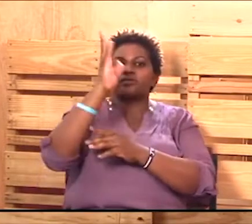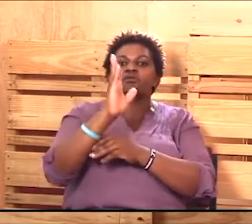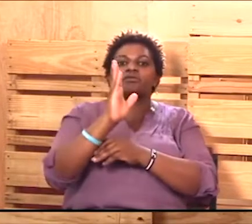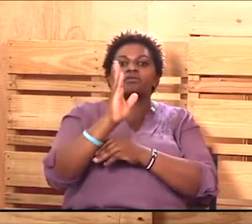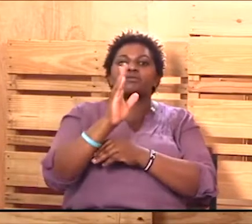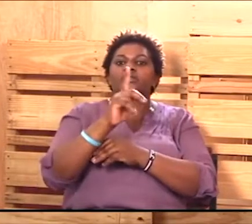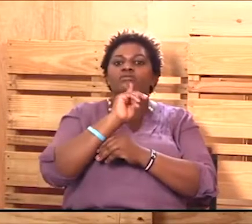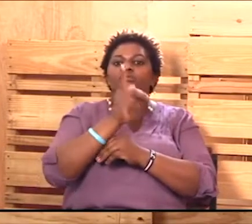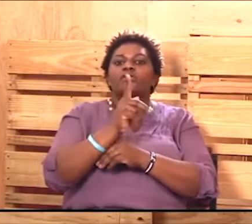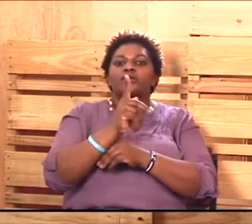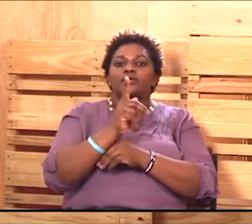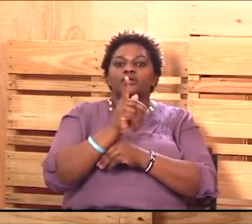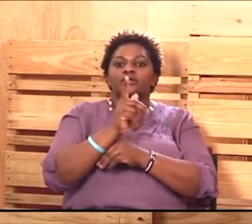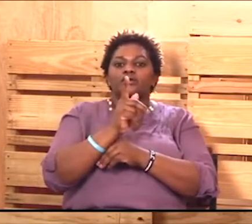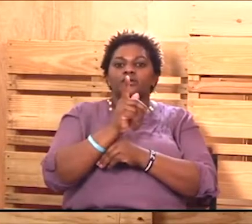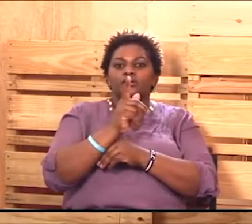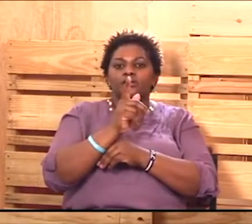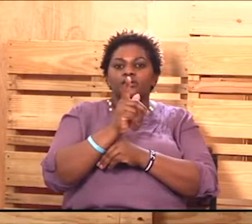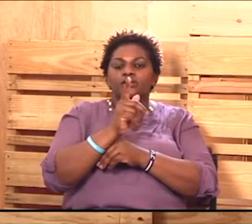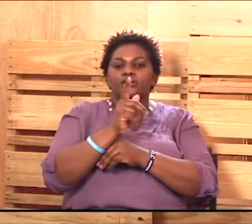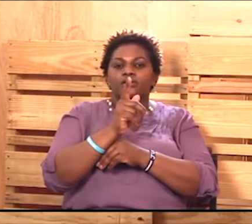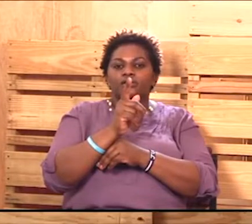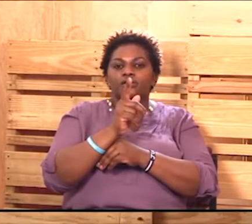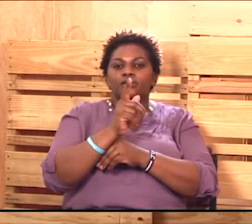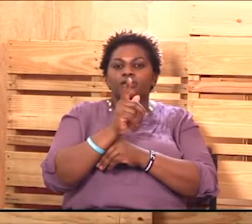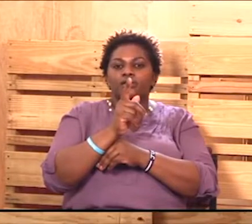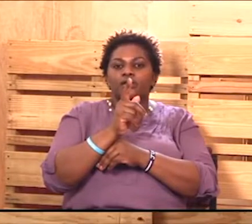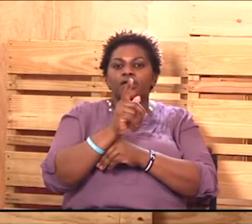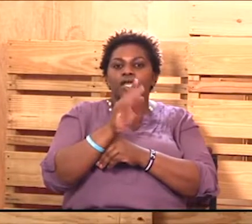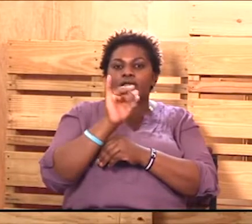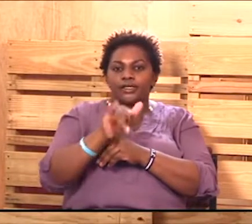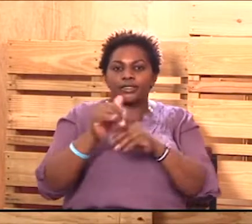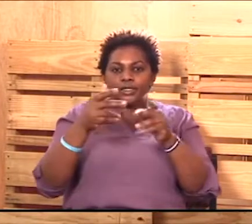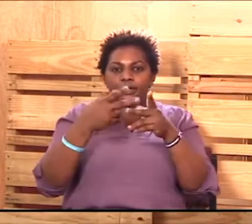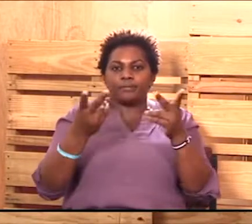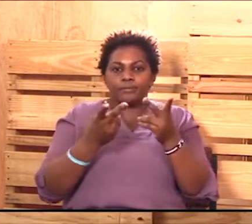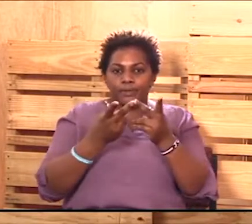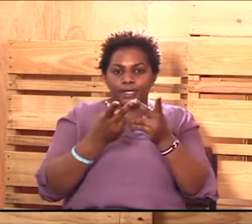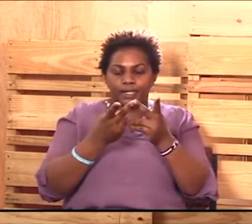had commanded. And they camped at a place called